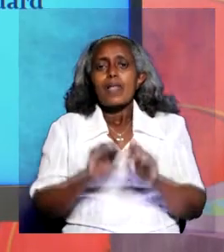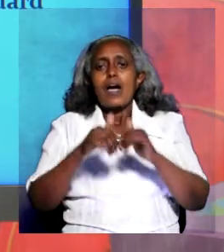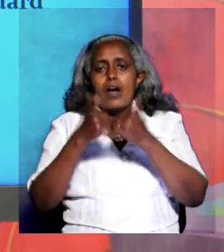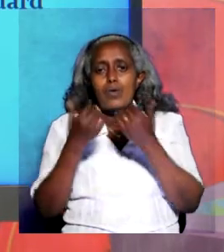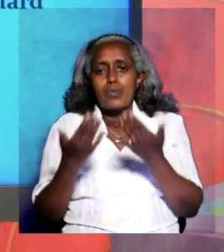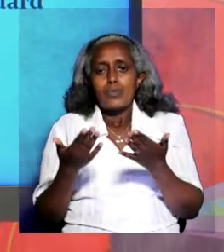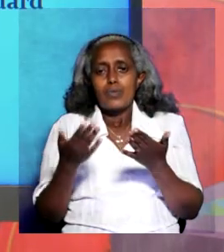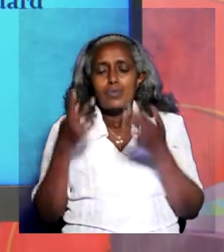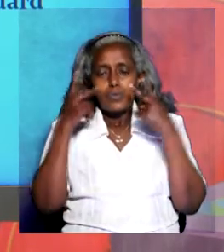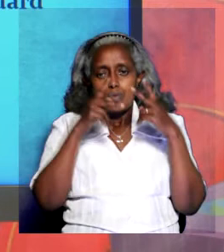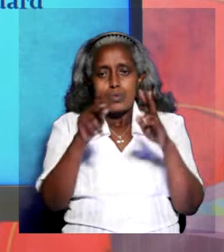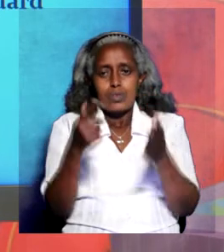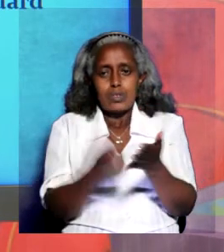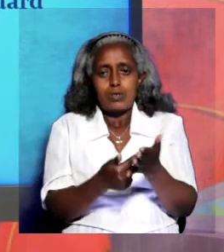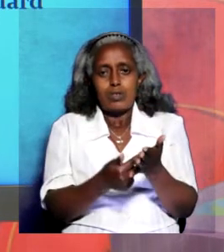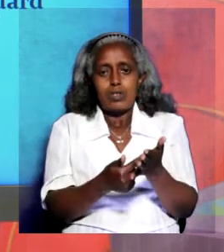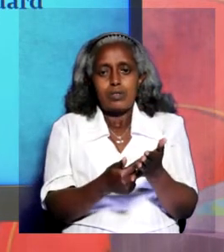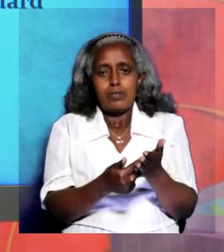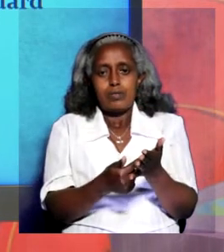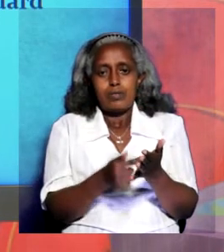How? Look this one.